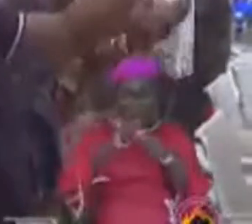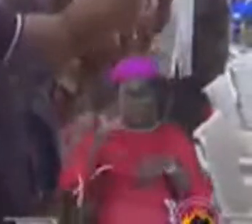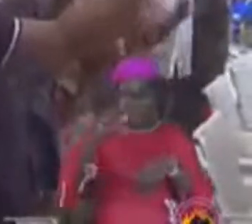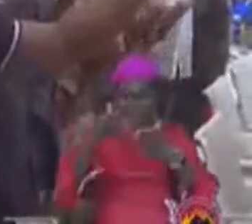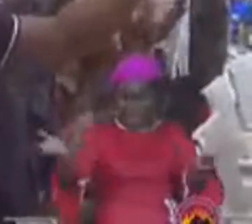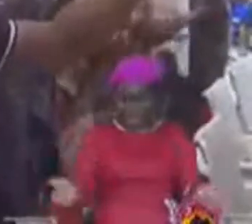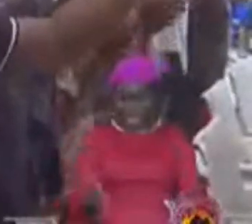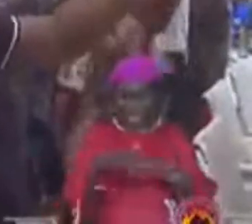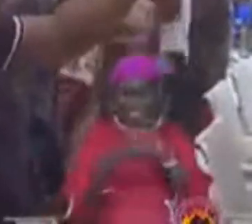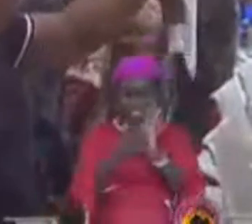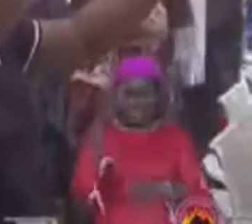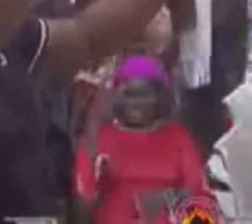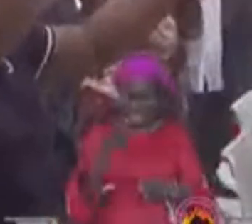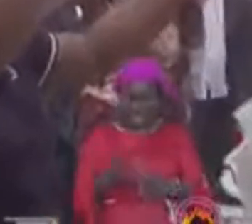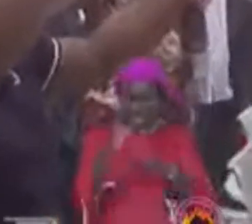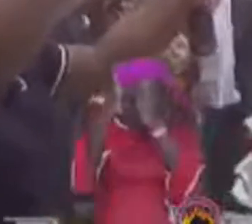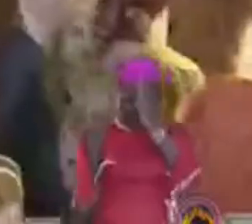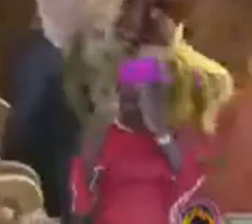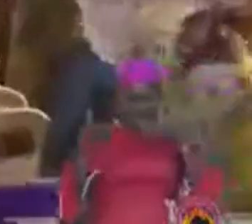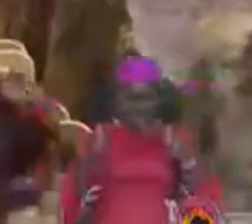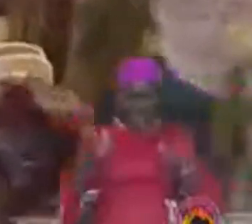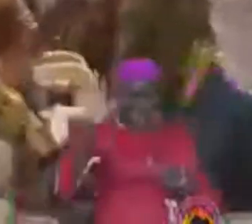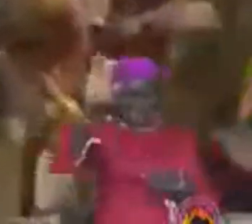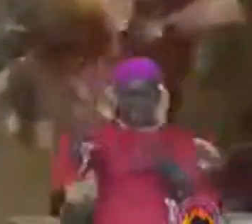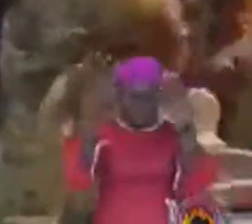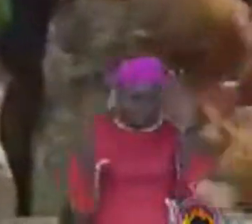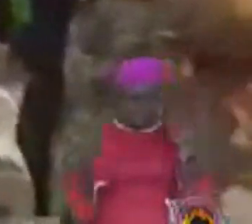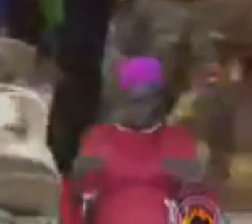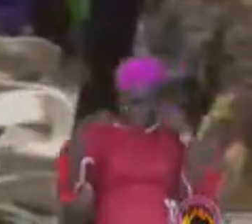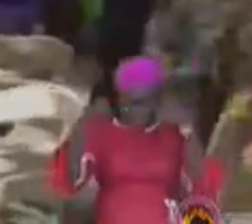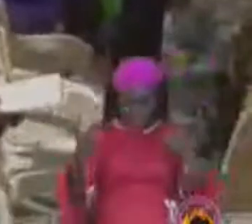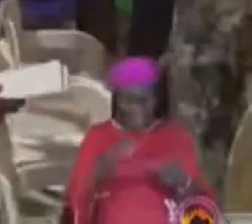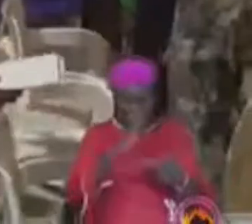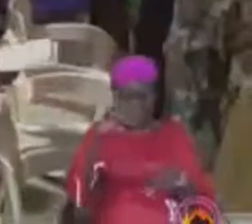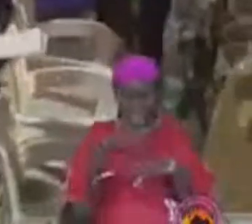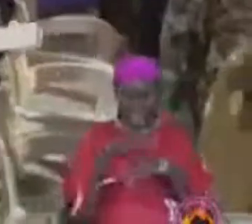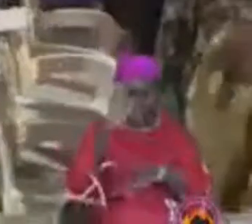power be released upon your people here in the name of Jesus.